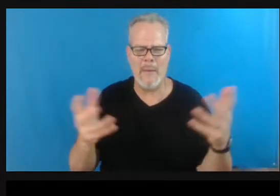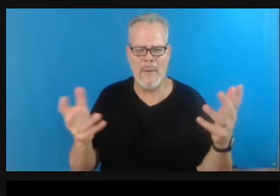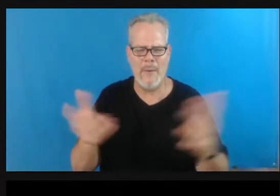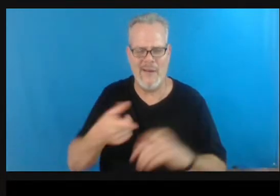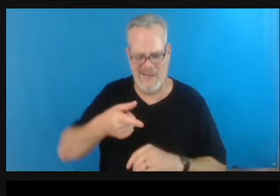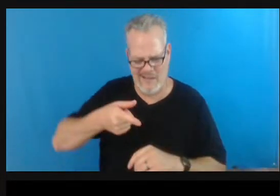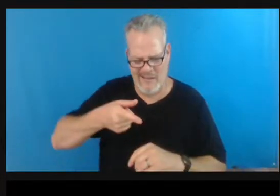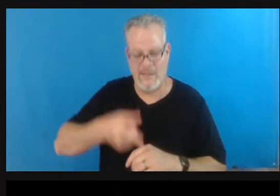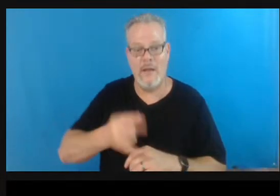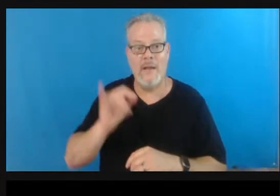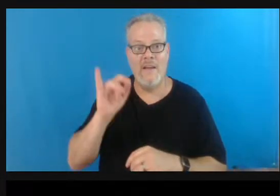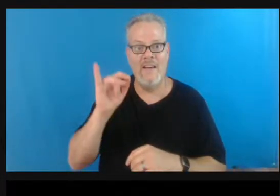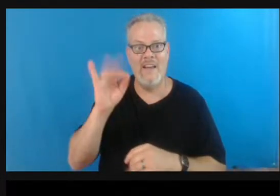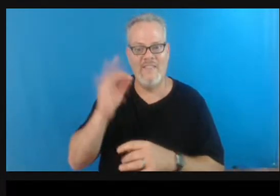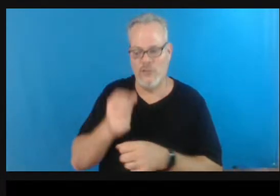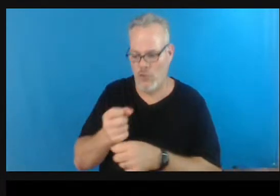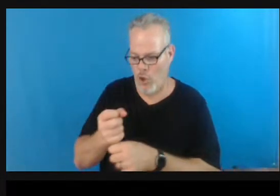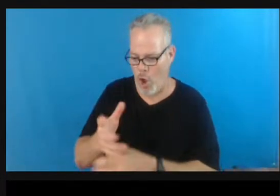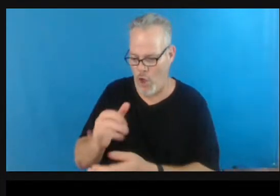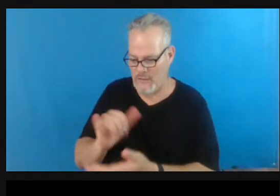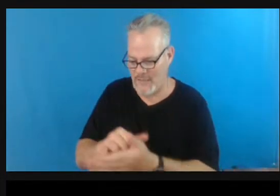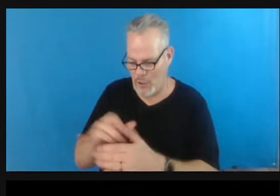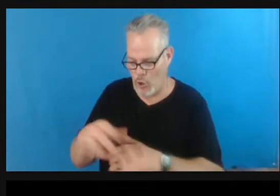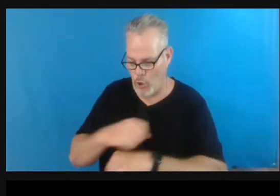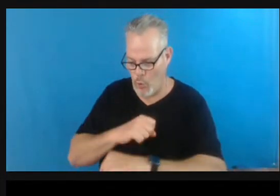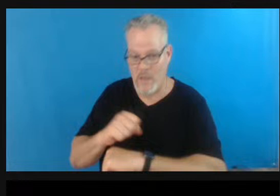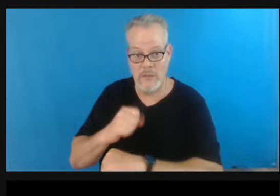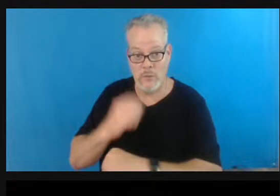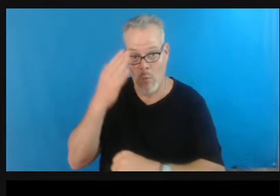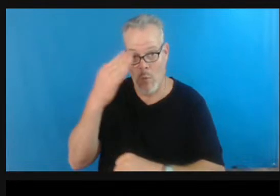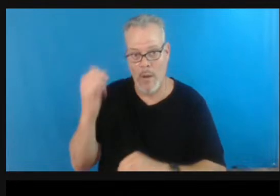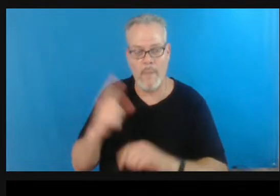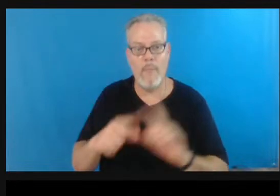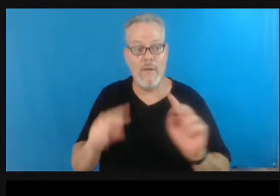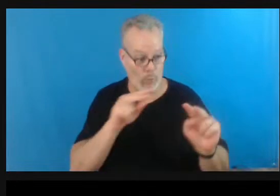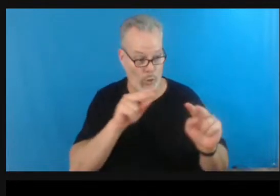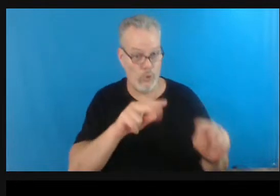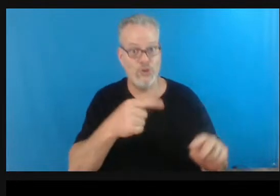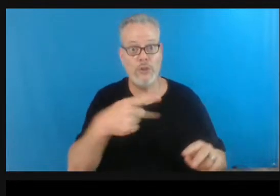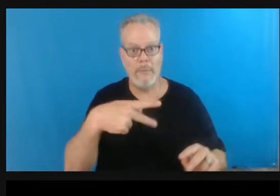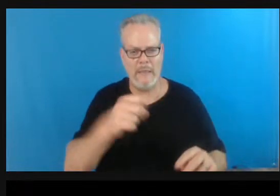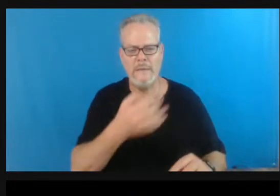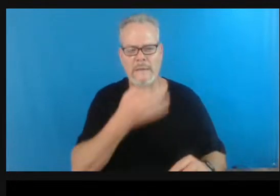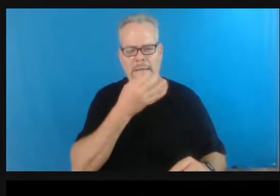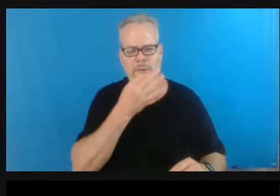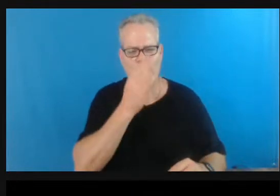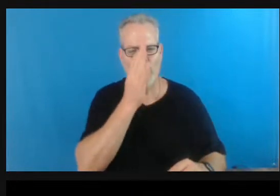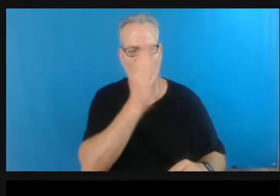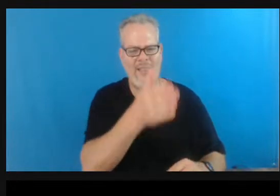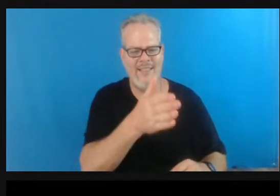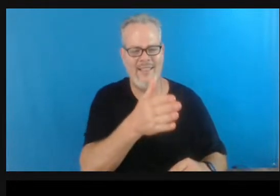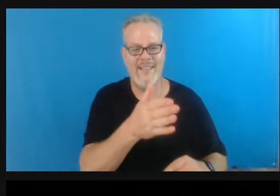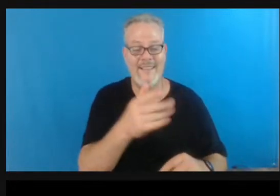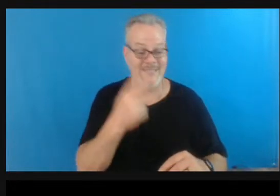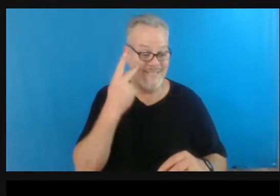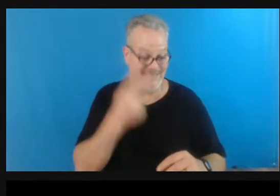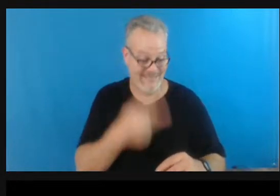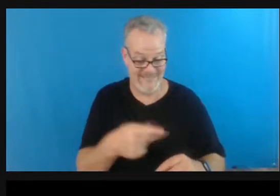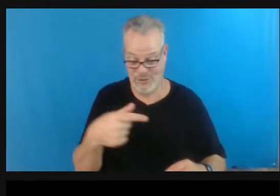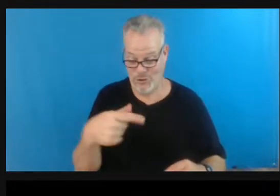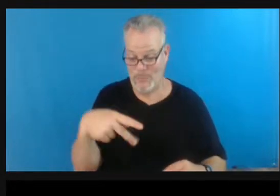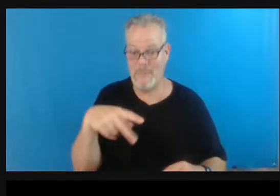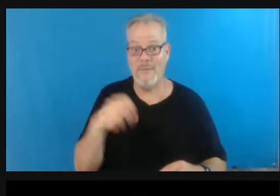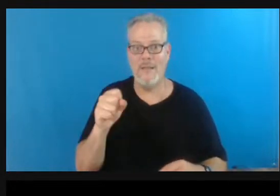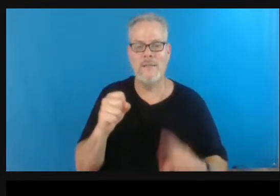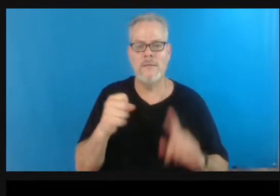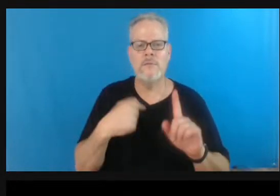to associate with these earthquakes. But if we look at the GPS, which I haven't got to yet, but the GPS, let's see if